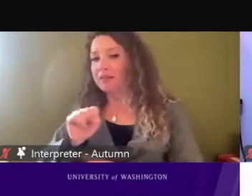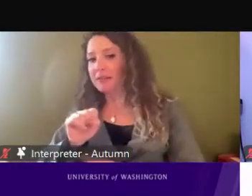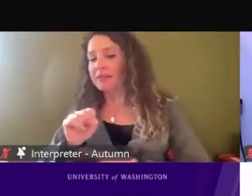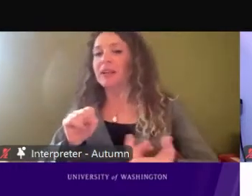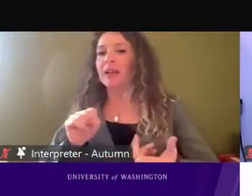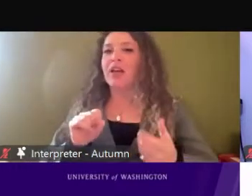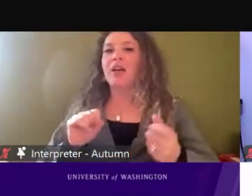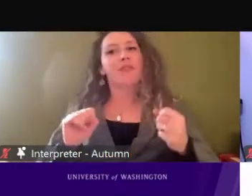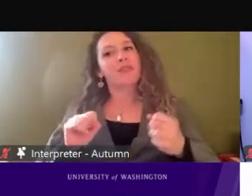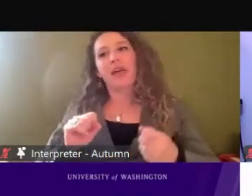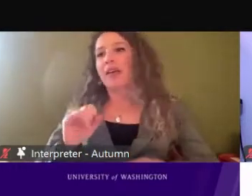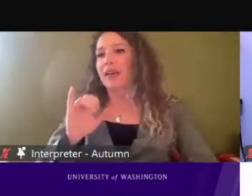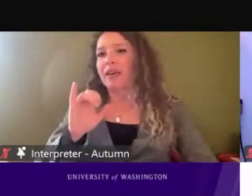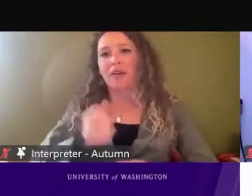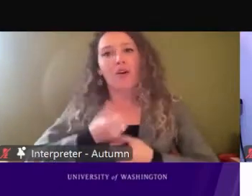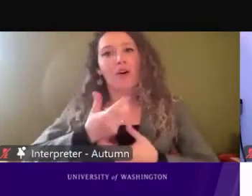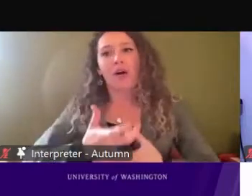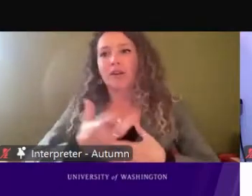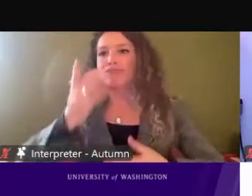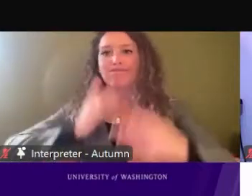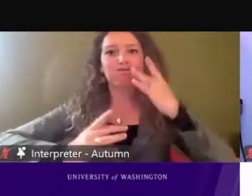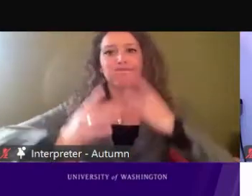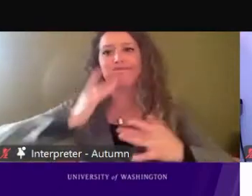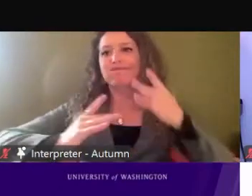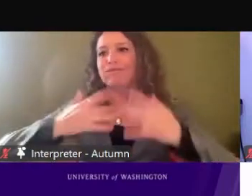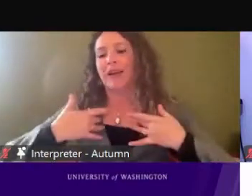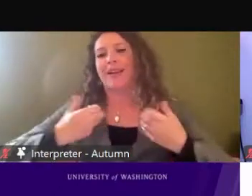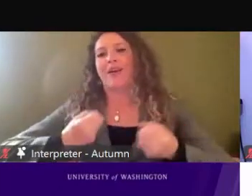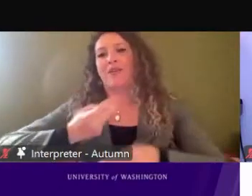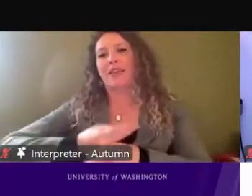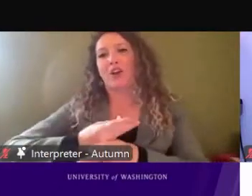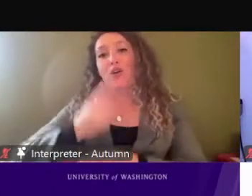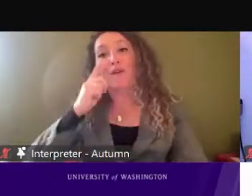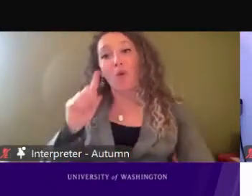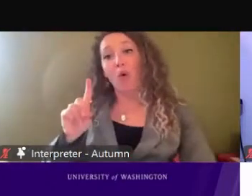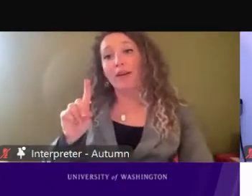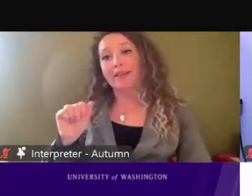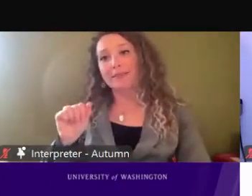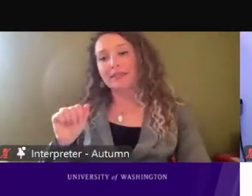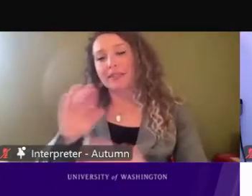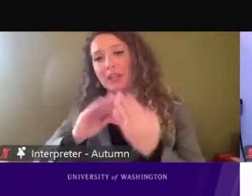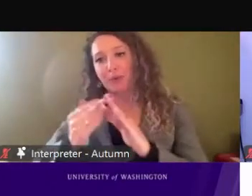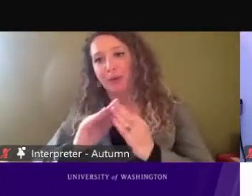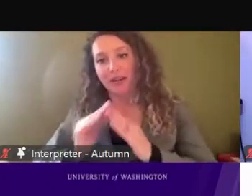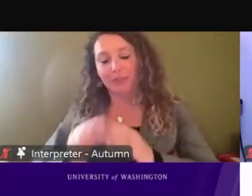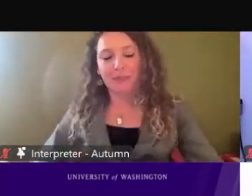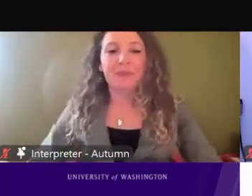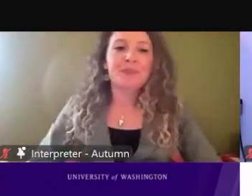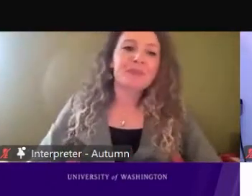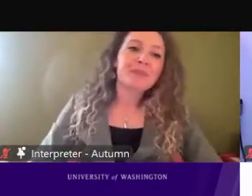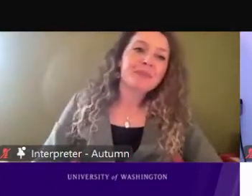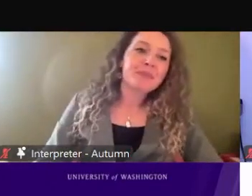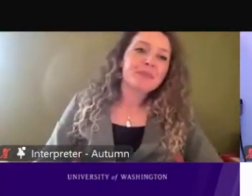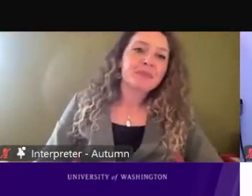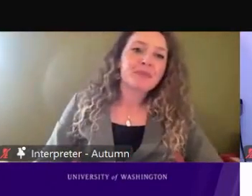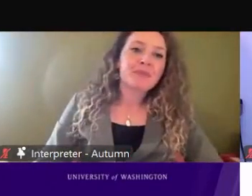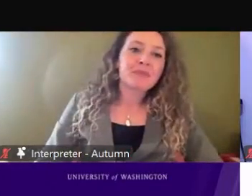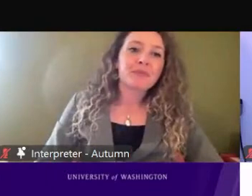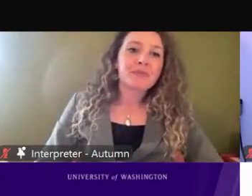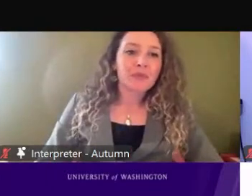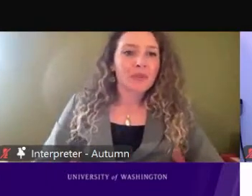factor to health disparities within the disability community. Next slide, please.